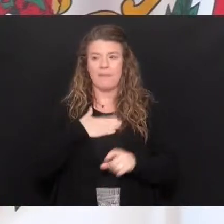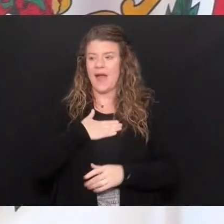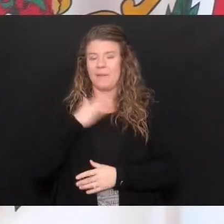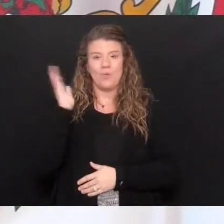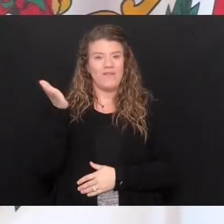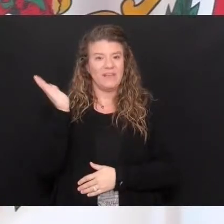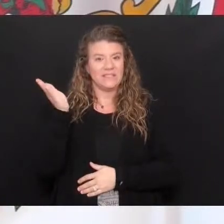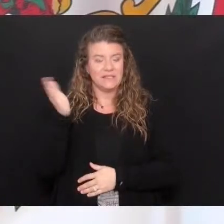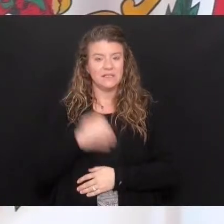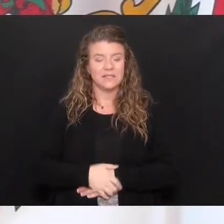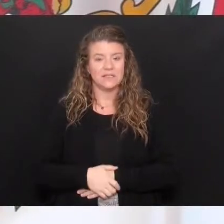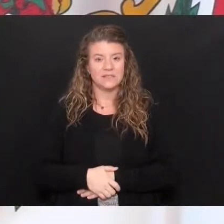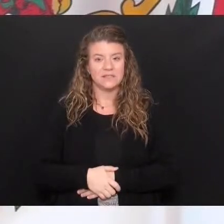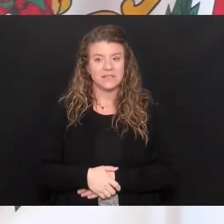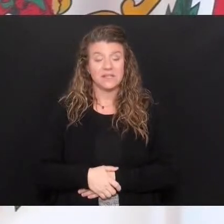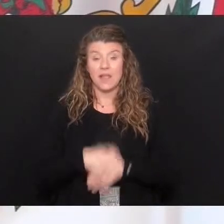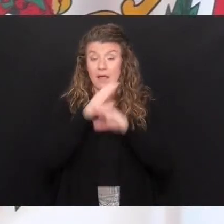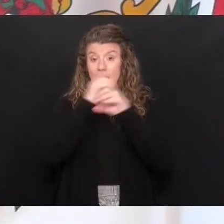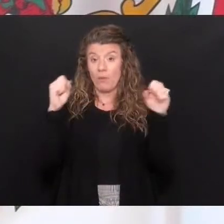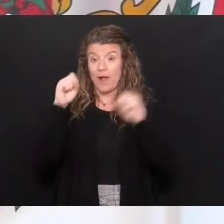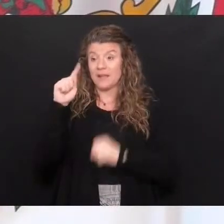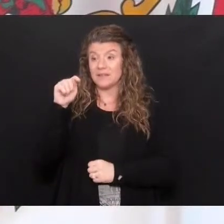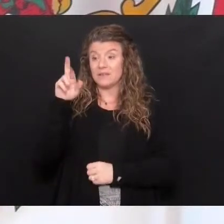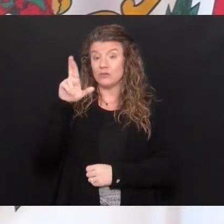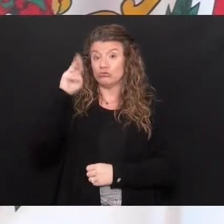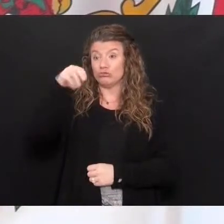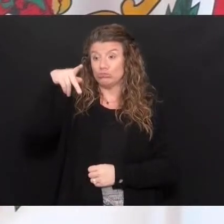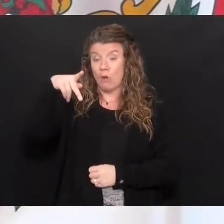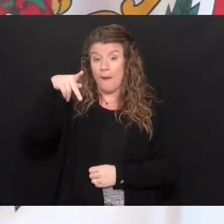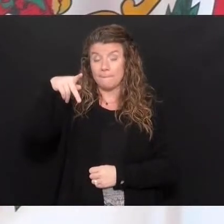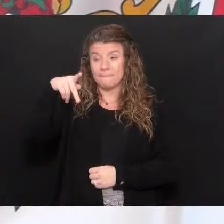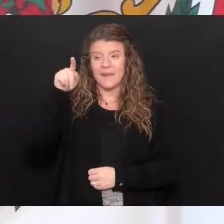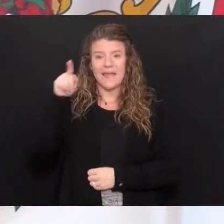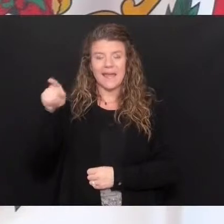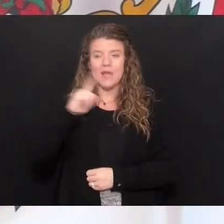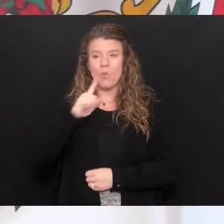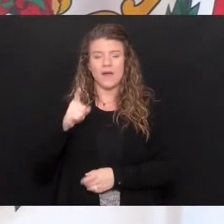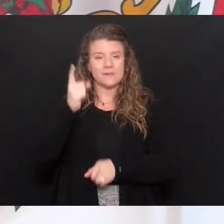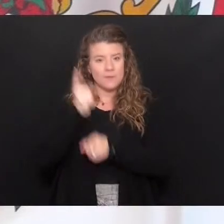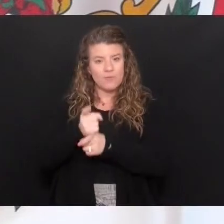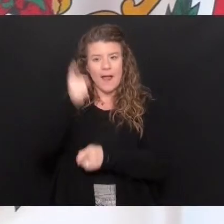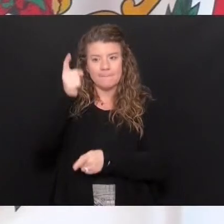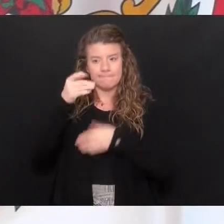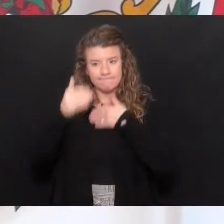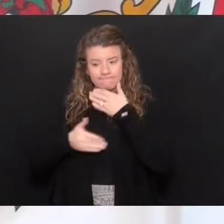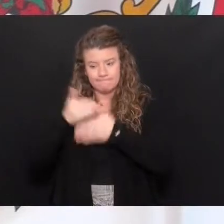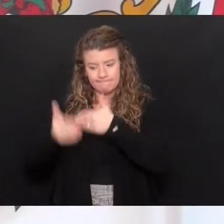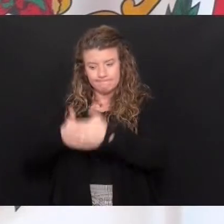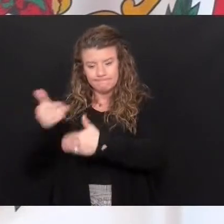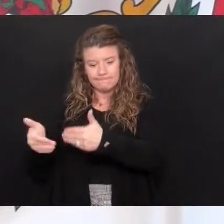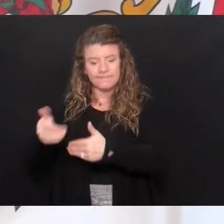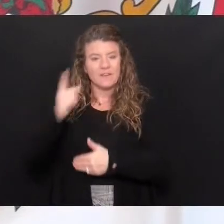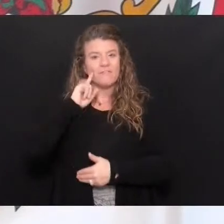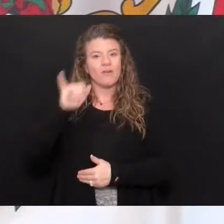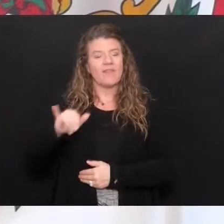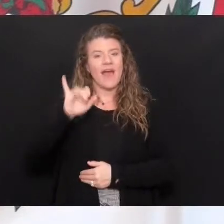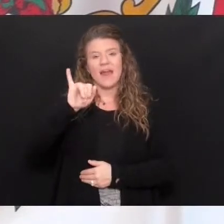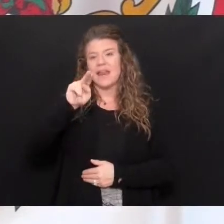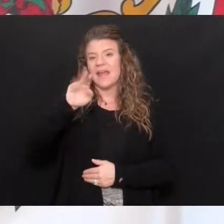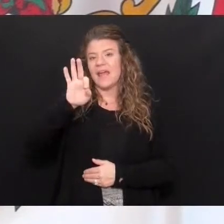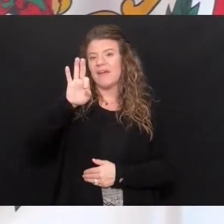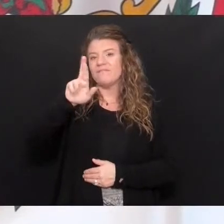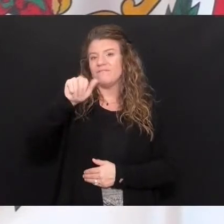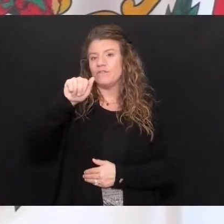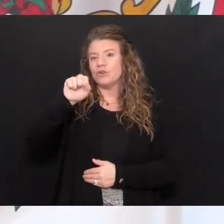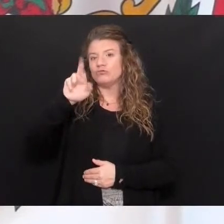you know, President Trump was on course for an infrastructure bill. Now, I hope